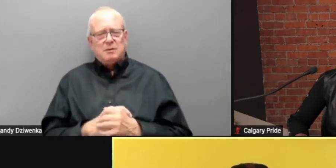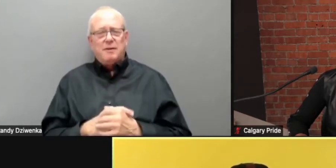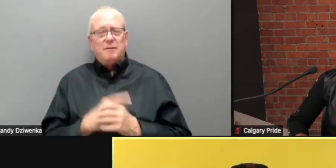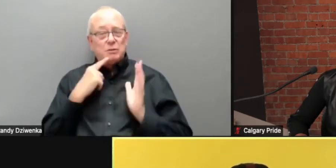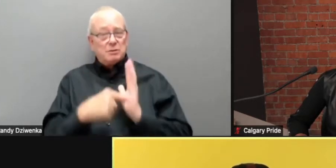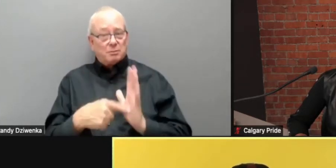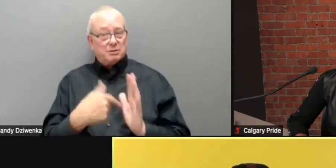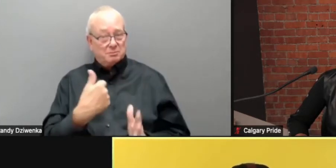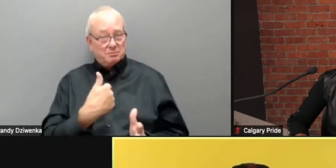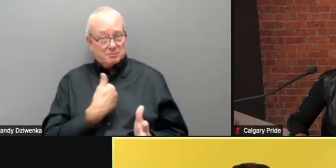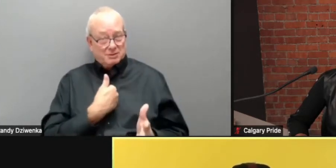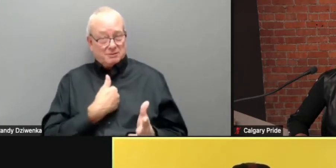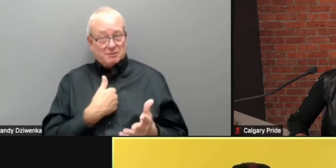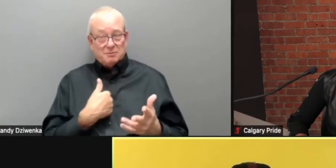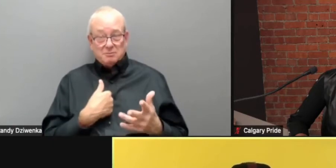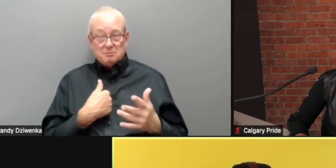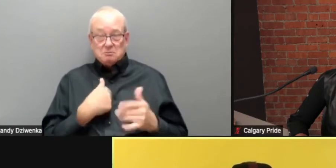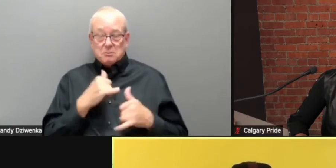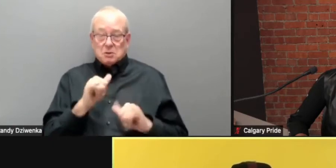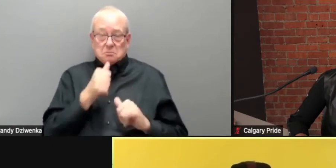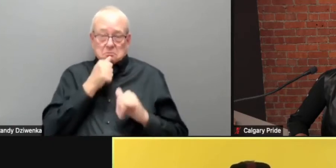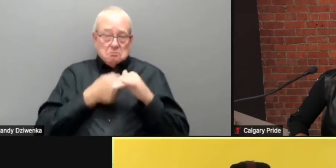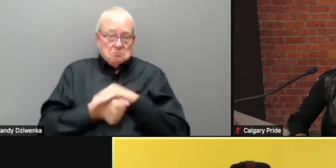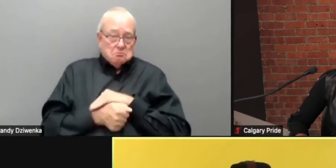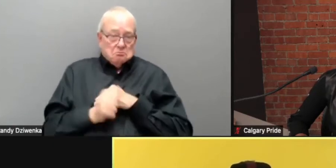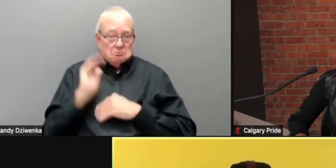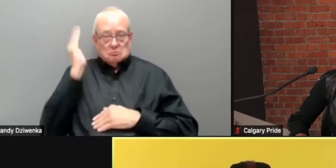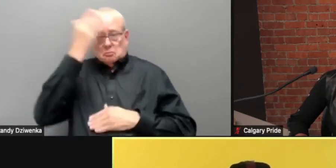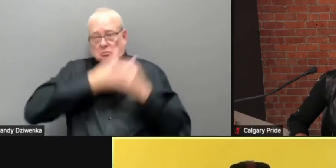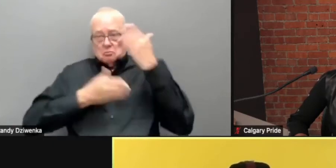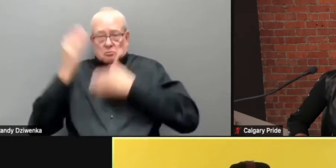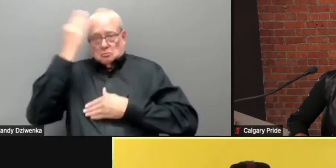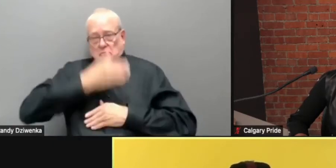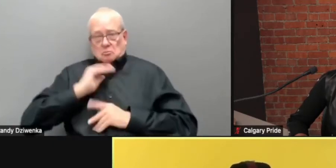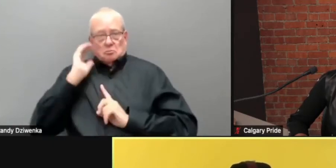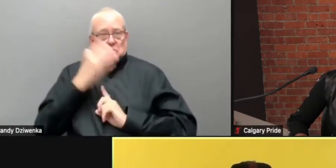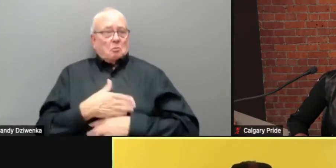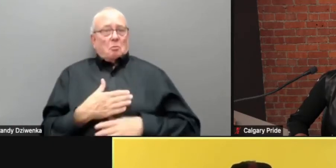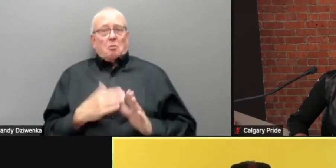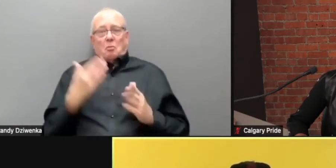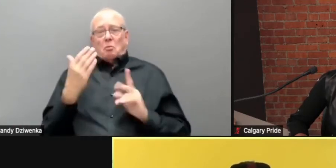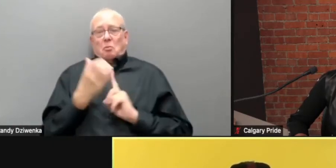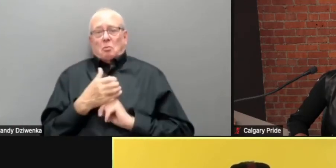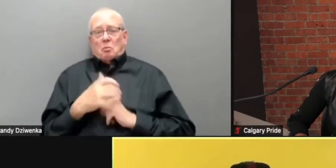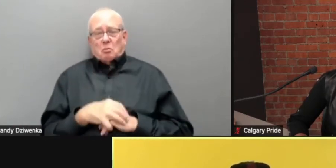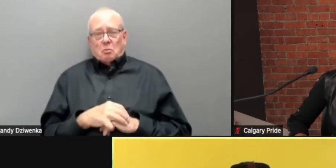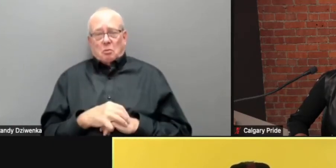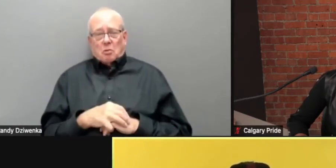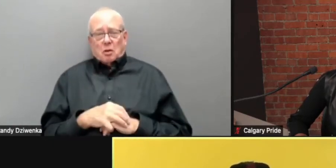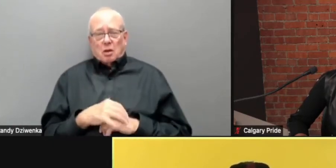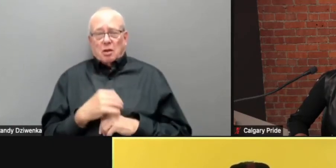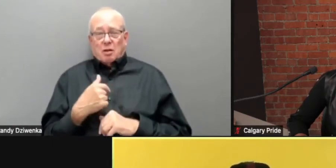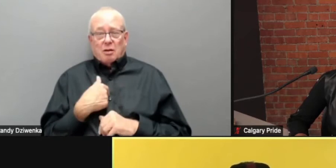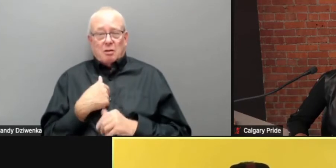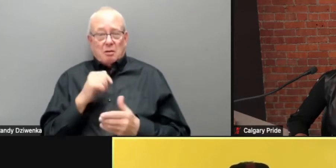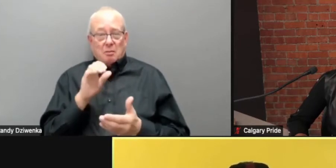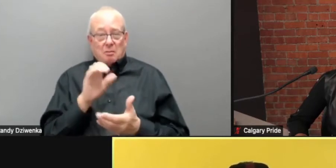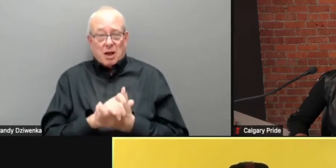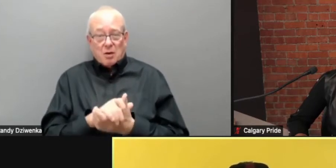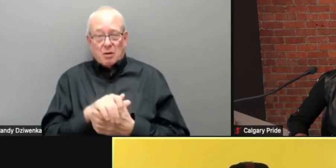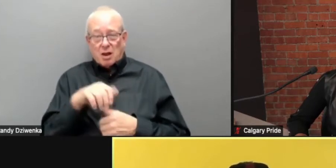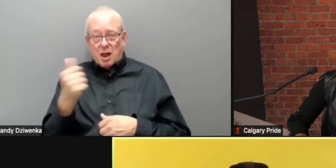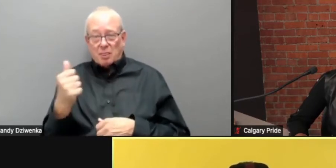hiding in my royal closet, and perhaps married to some other princess, and living a life of hypocrite.